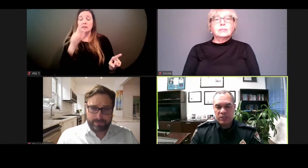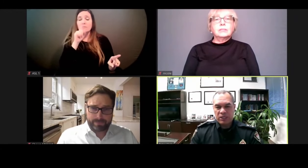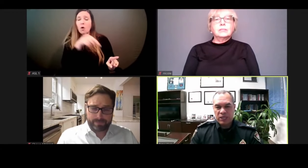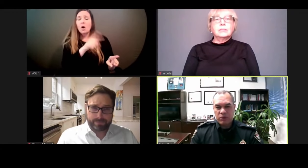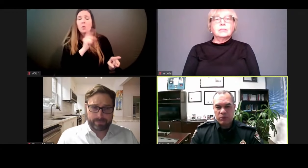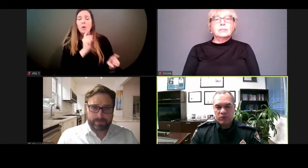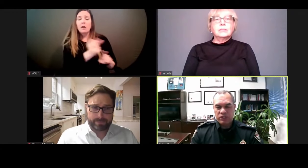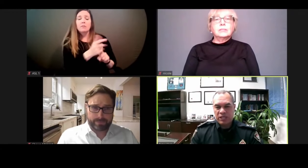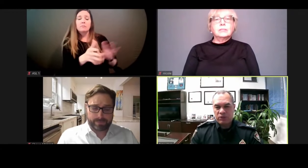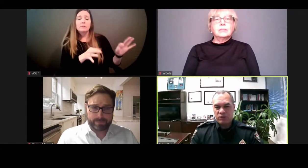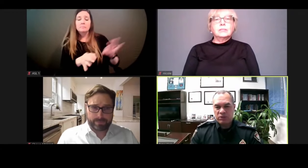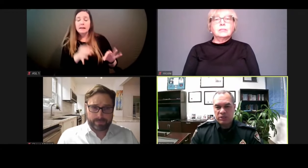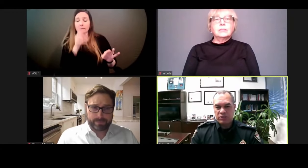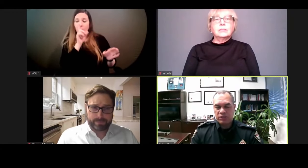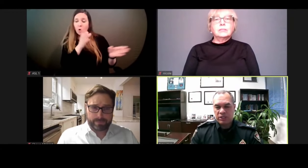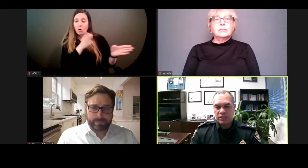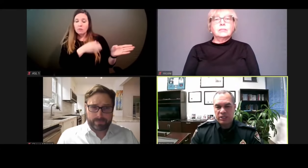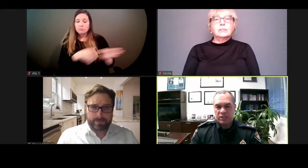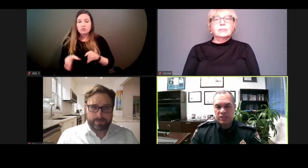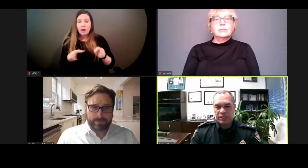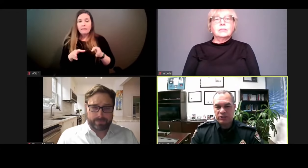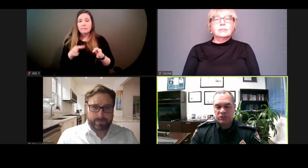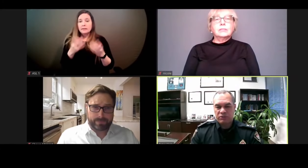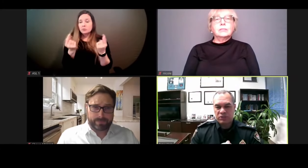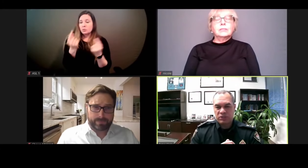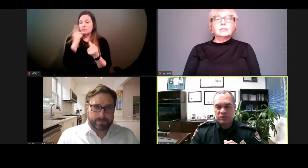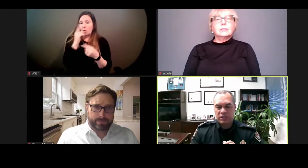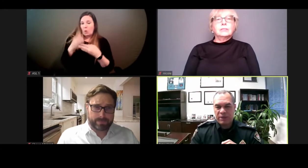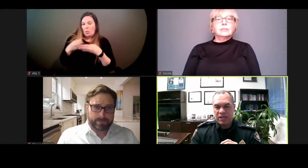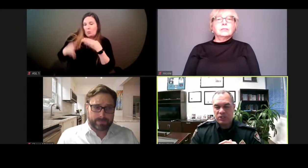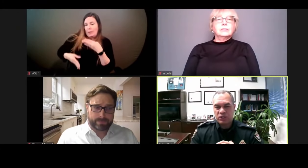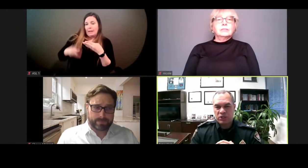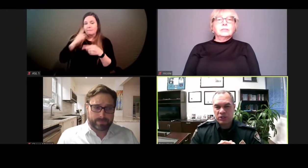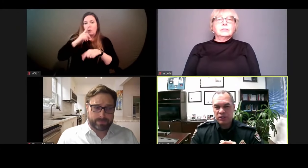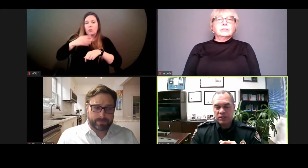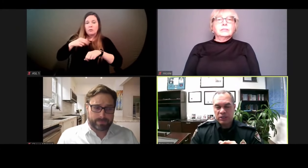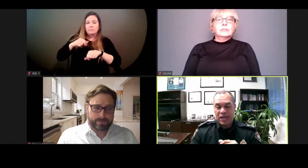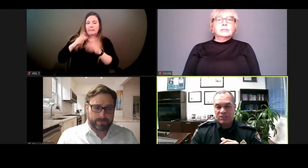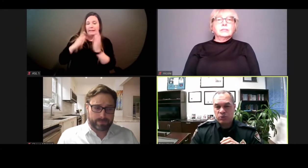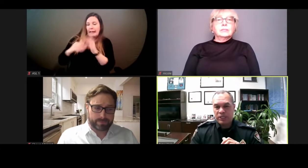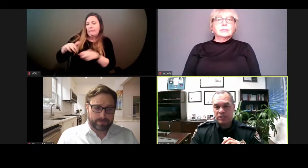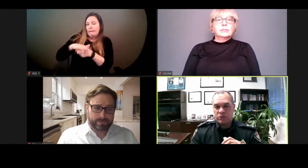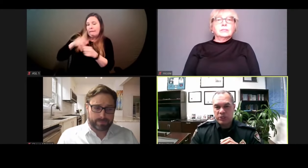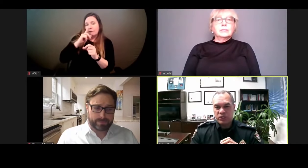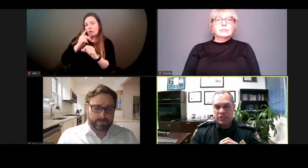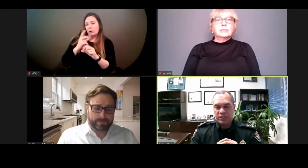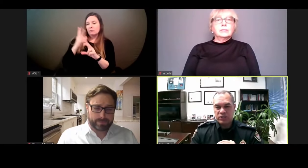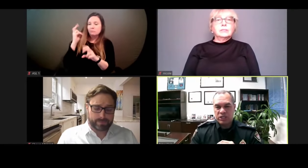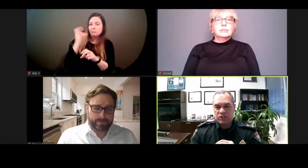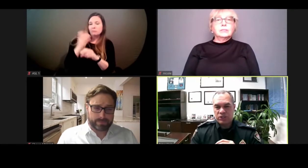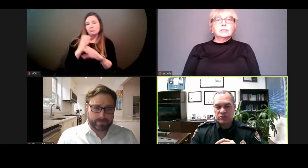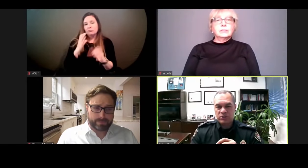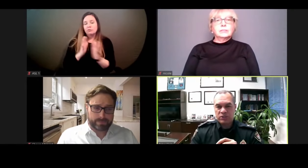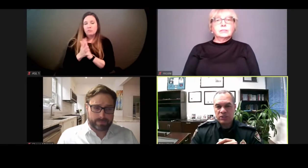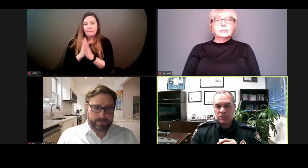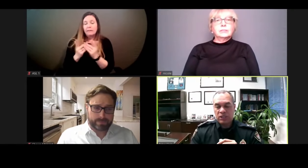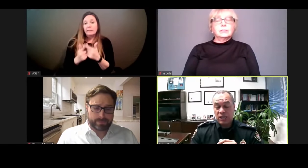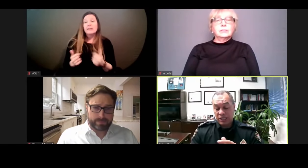confirm we reached out to the city legal services city manager last week to initiate